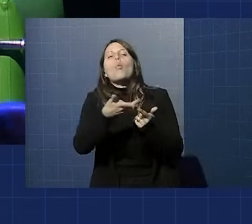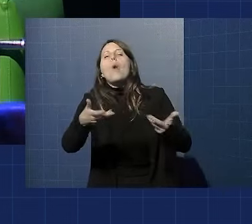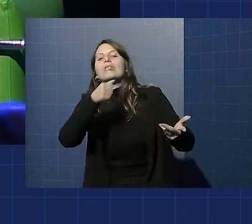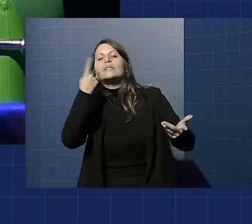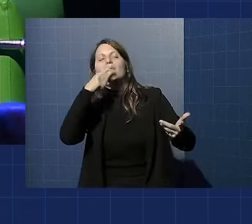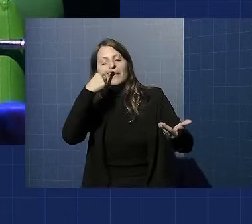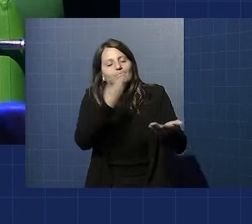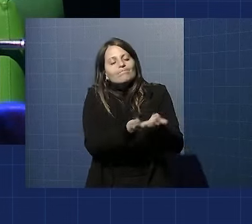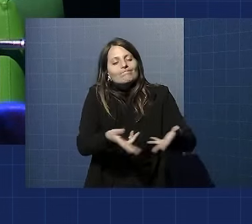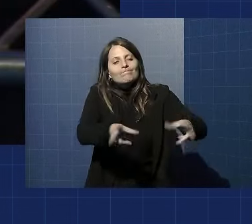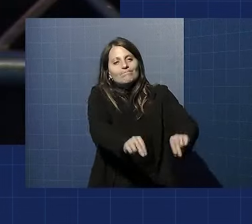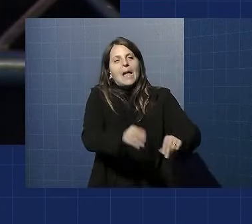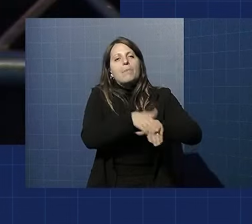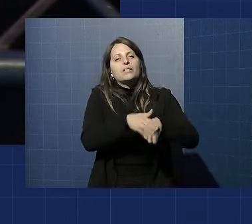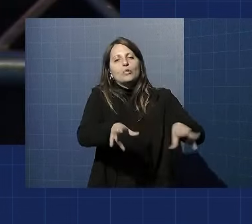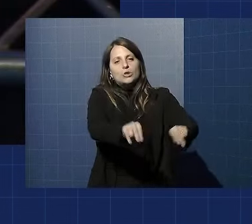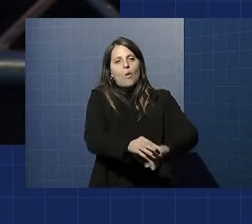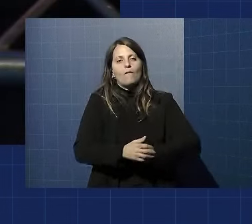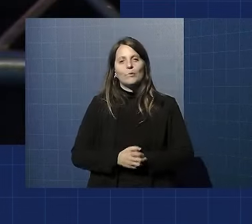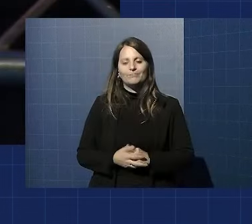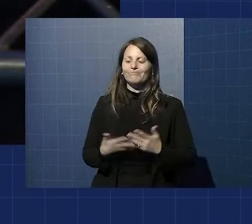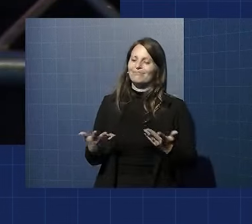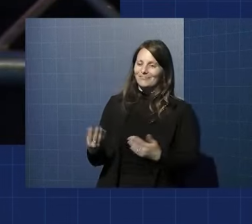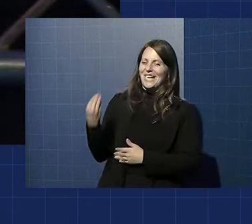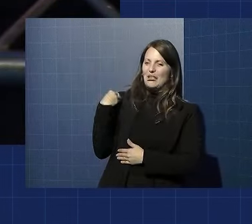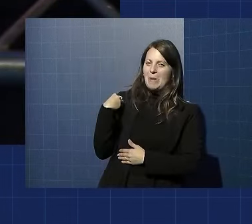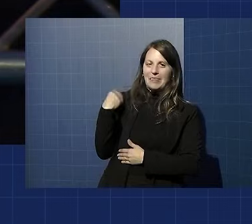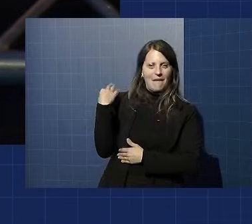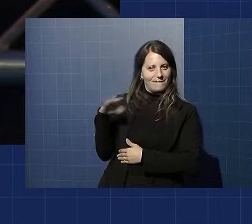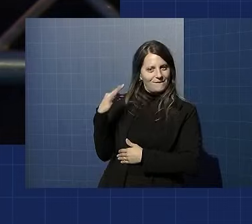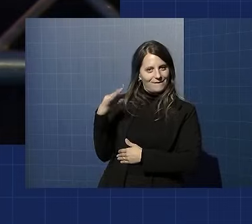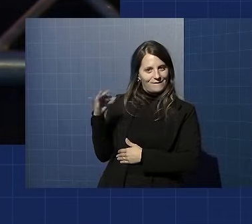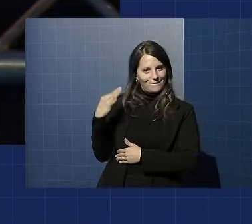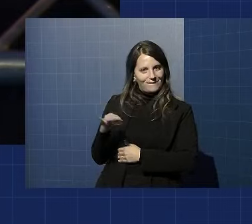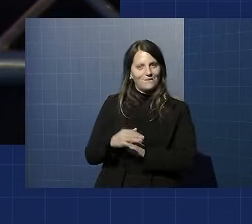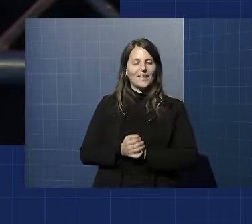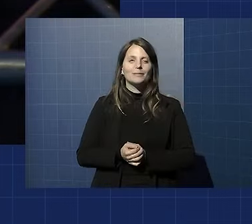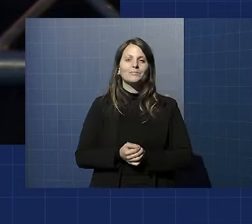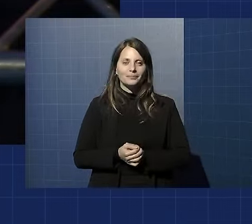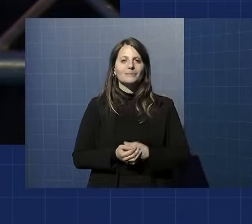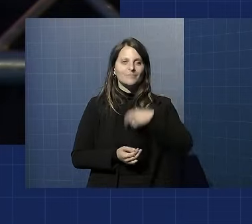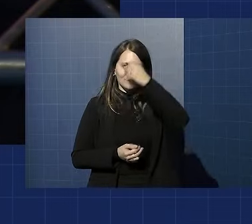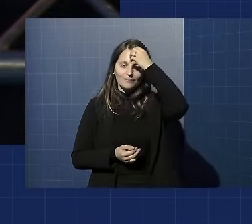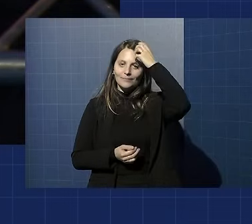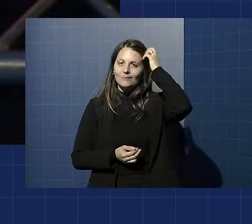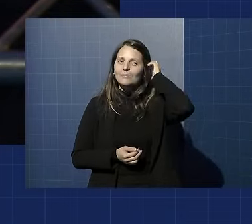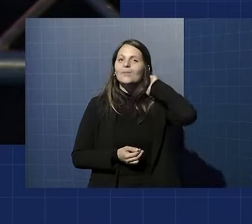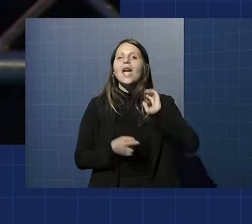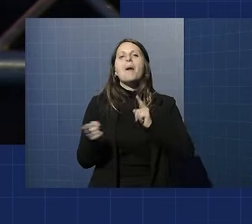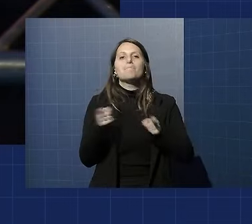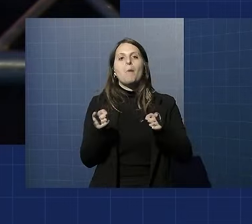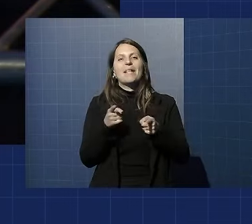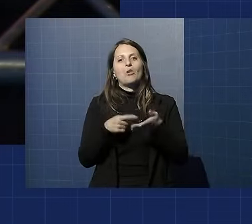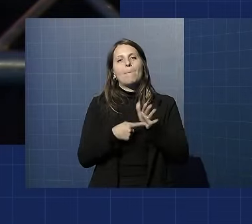That's a very good question. So as I mentioned during the talk, when astronauts come back to Earth, there is a